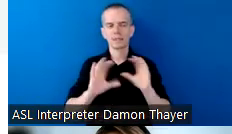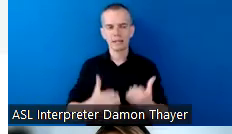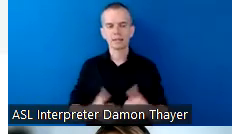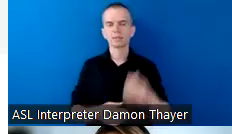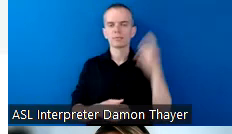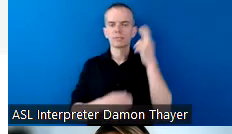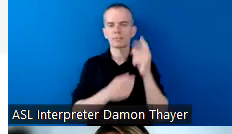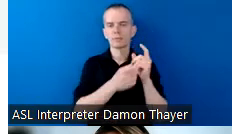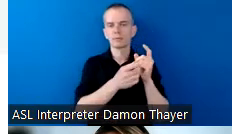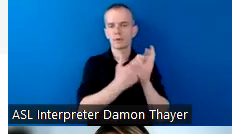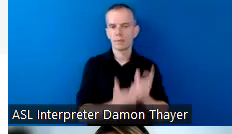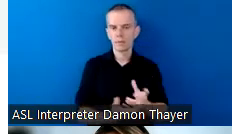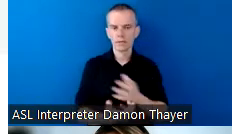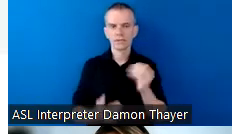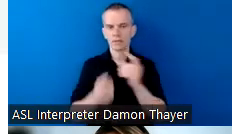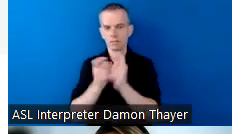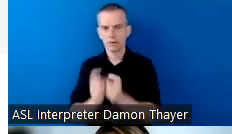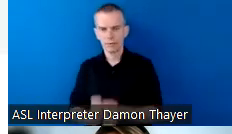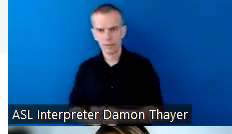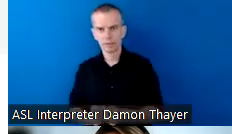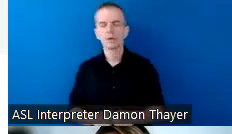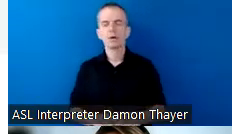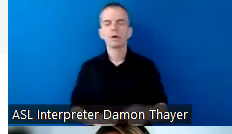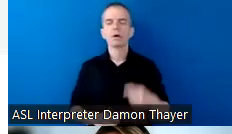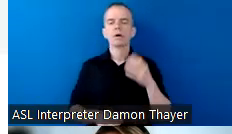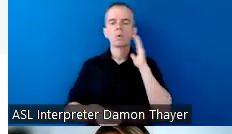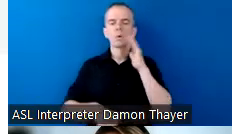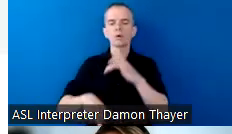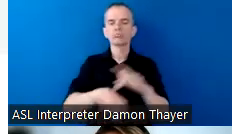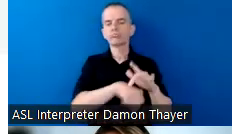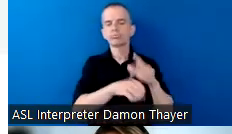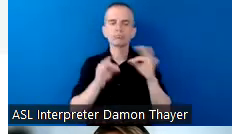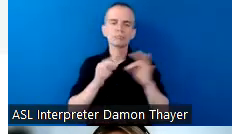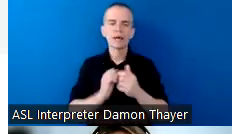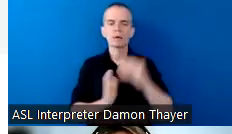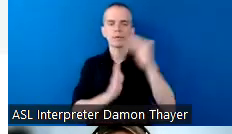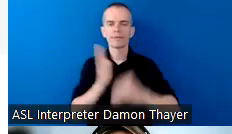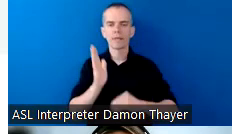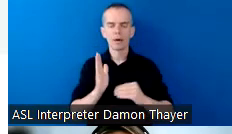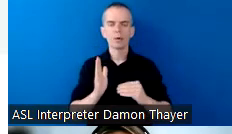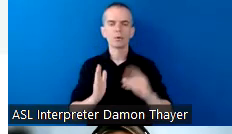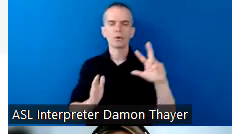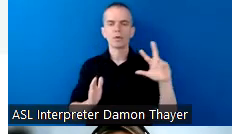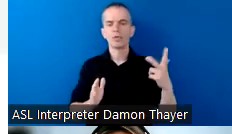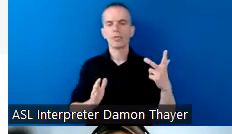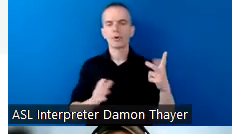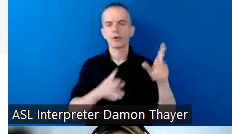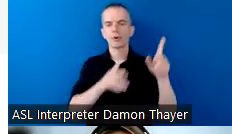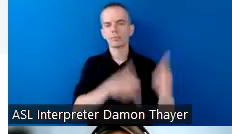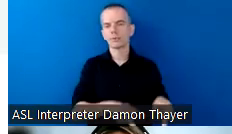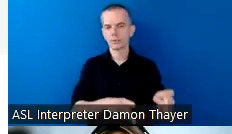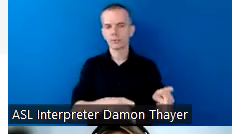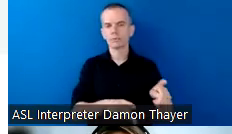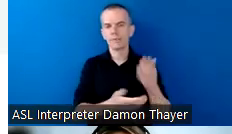modifications. We're going to be able to go a little bit over on how to fill out the third-party verification letter, what it looks